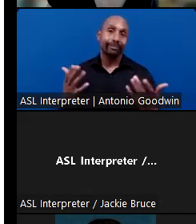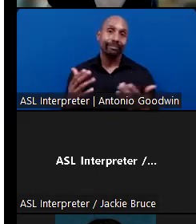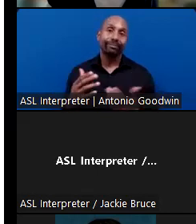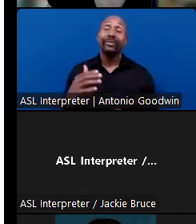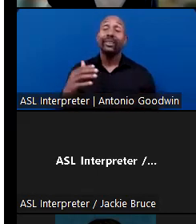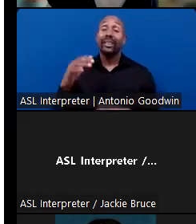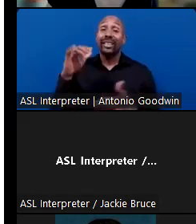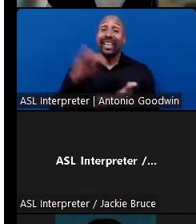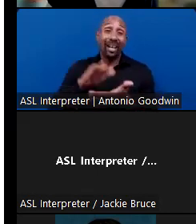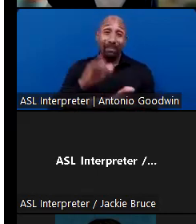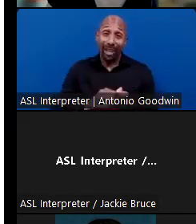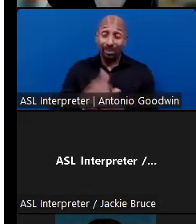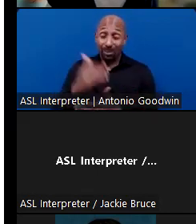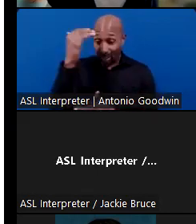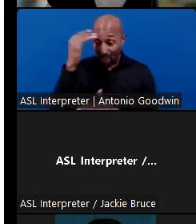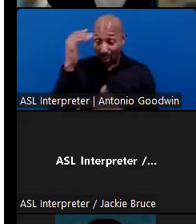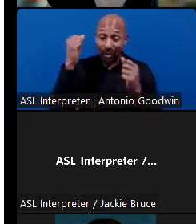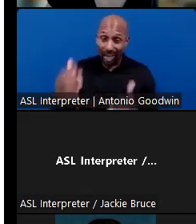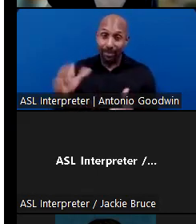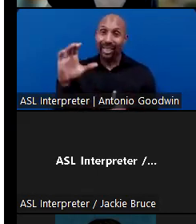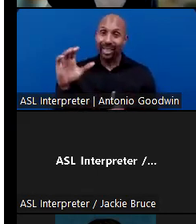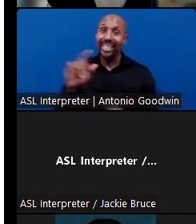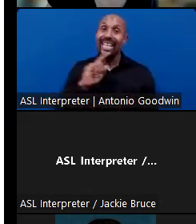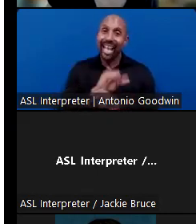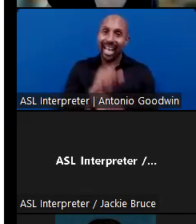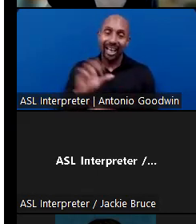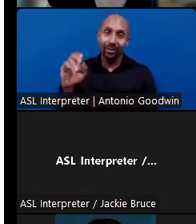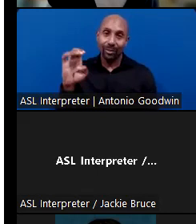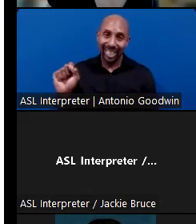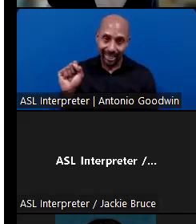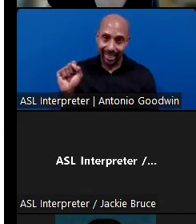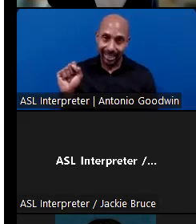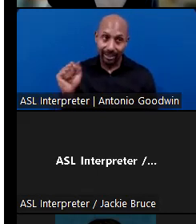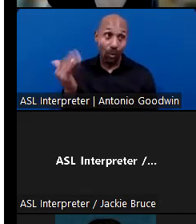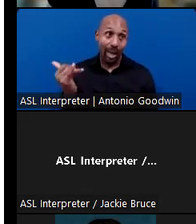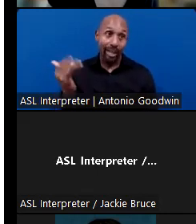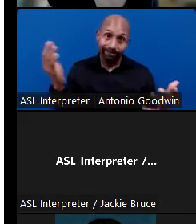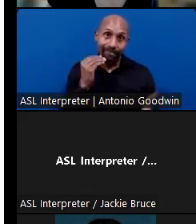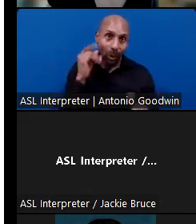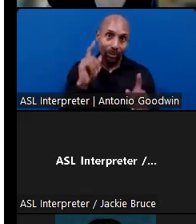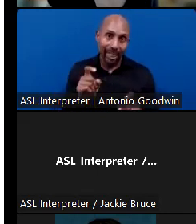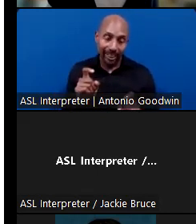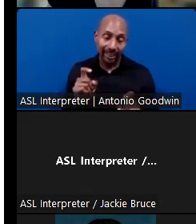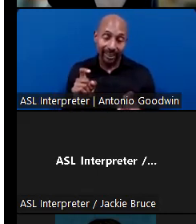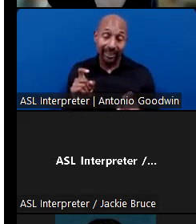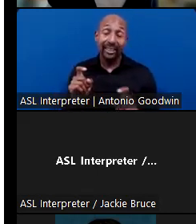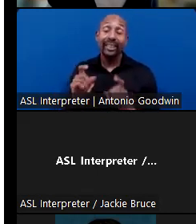the home tests that folks are doing. The Department of Health said to even just stop reporting the home